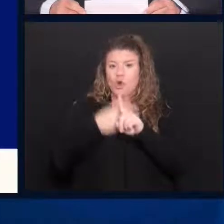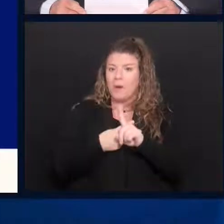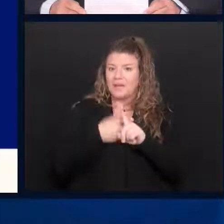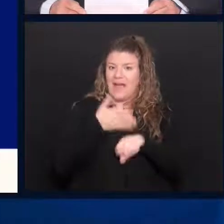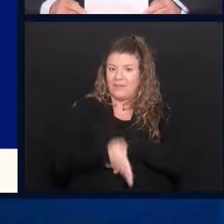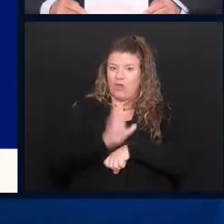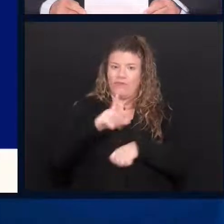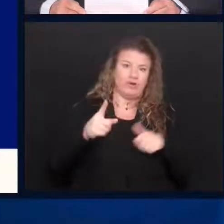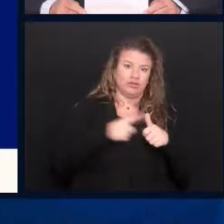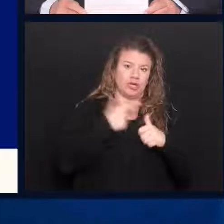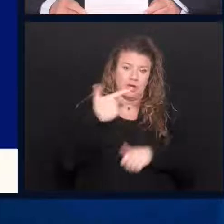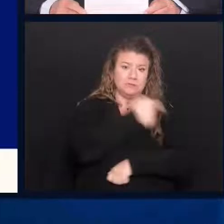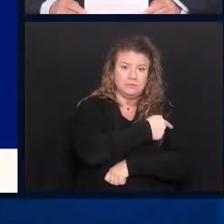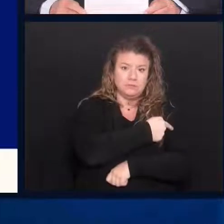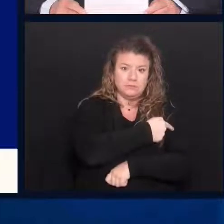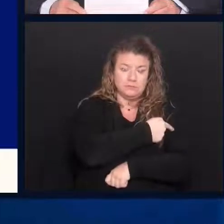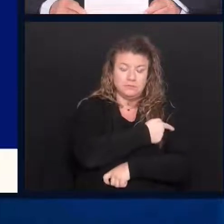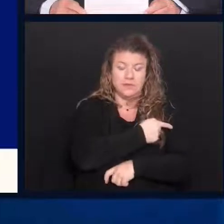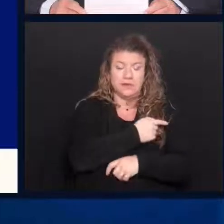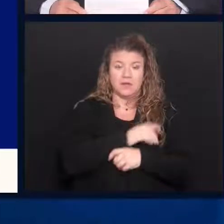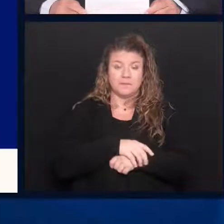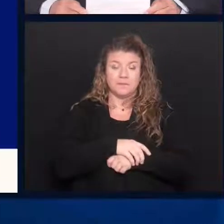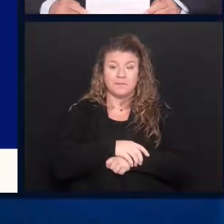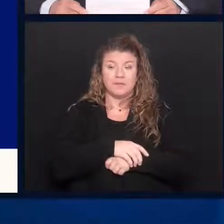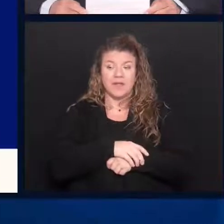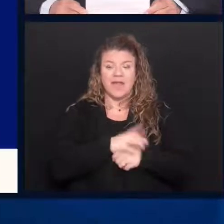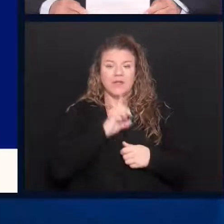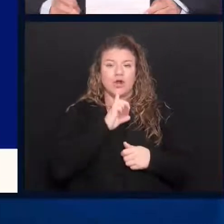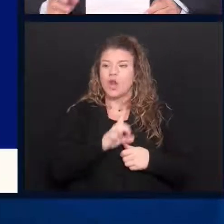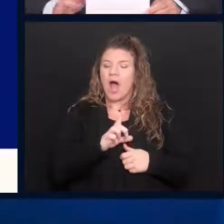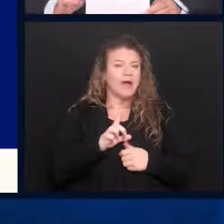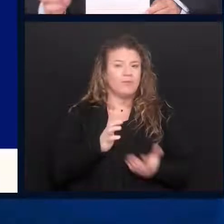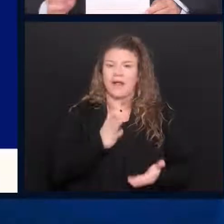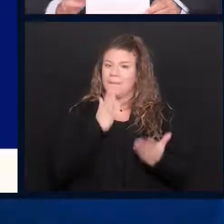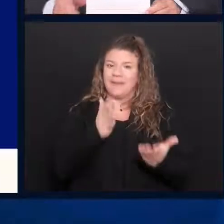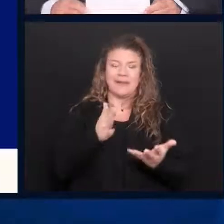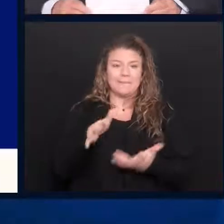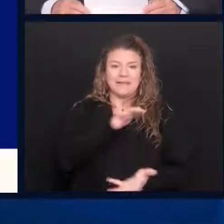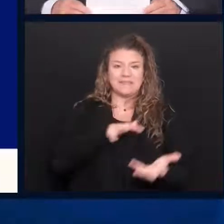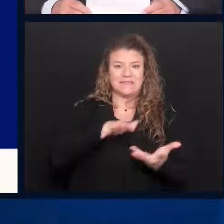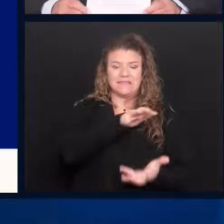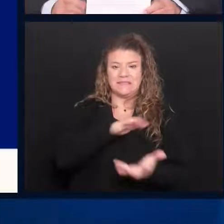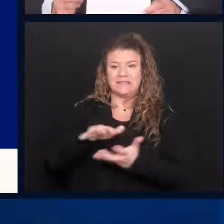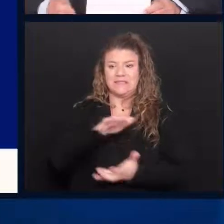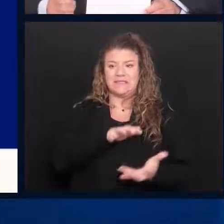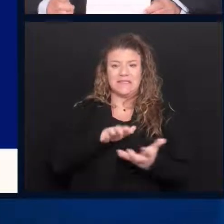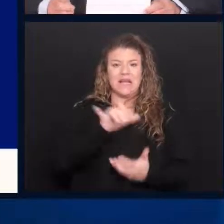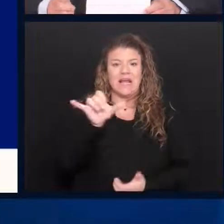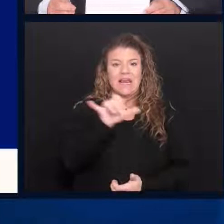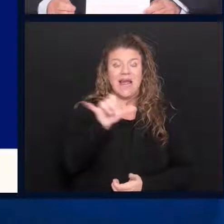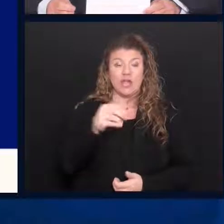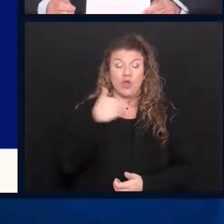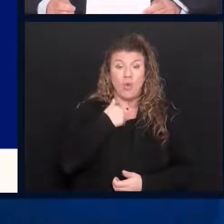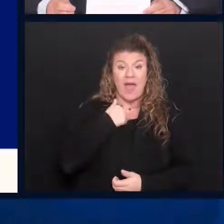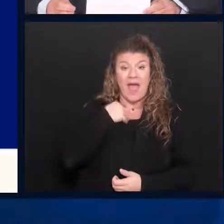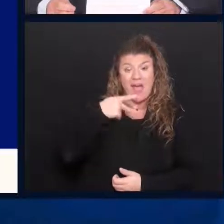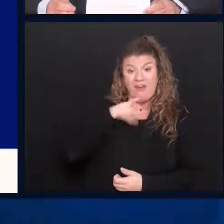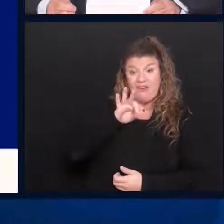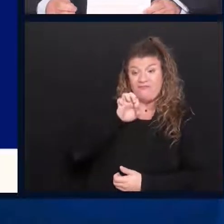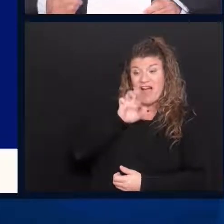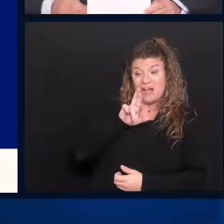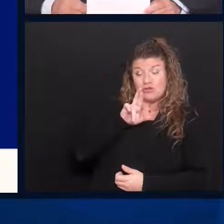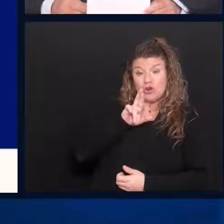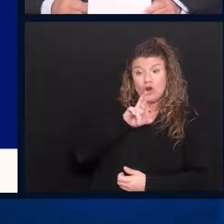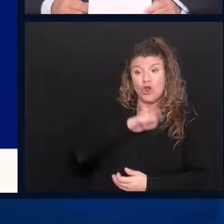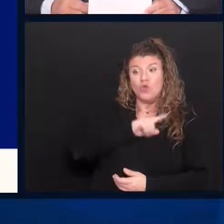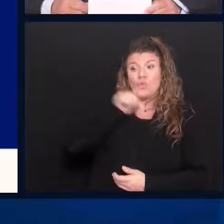out. All the stuff, they're not recommending mixing things like you had Pfizer, and now you're going to get